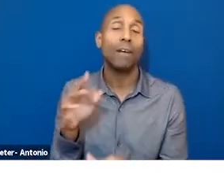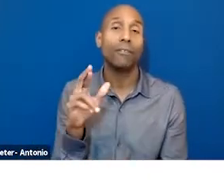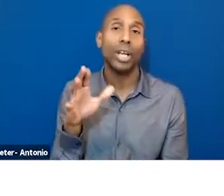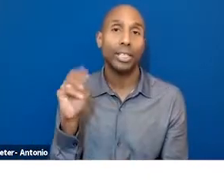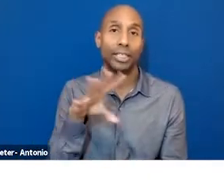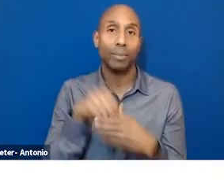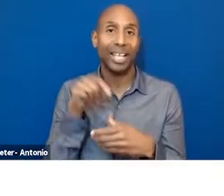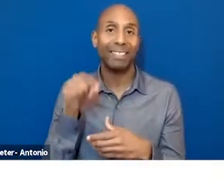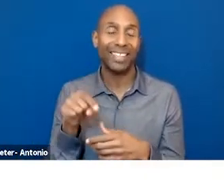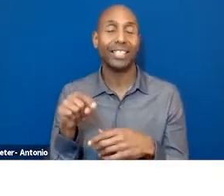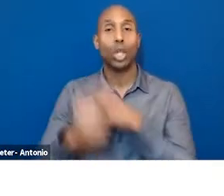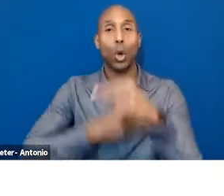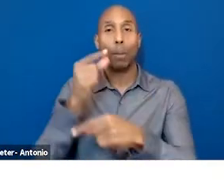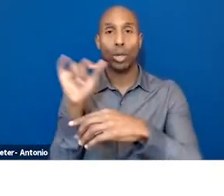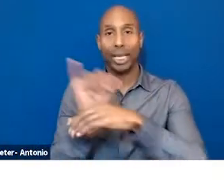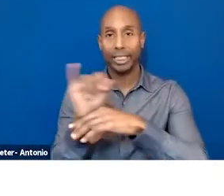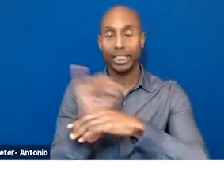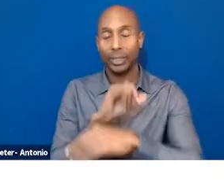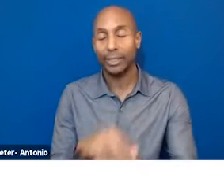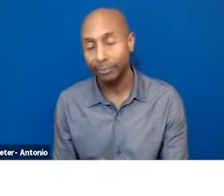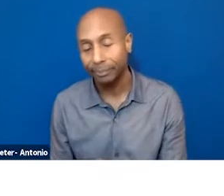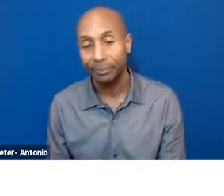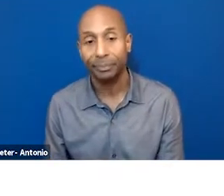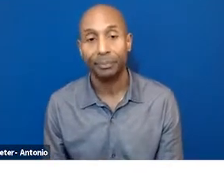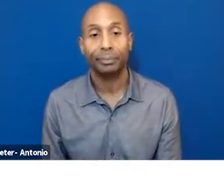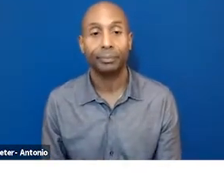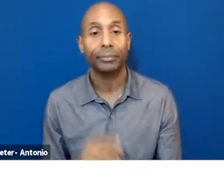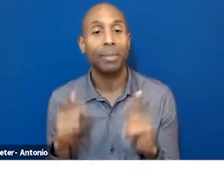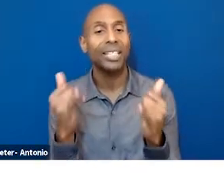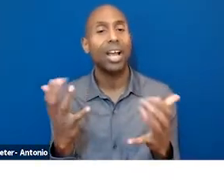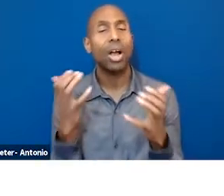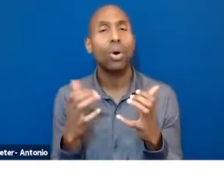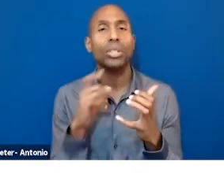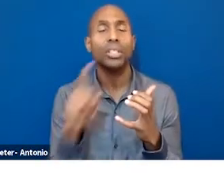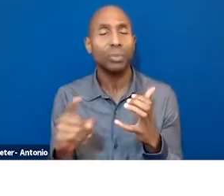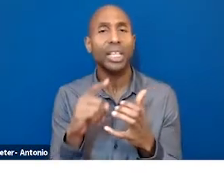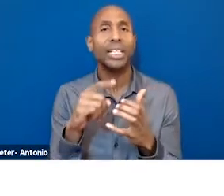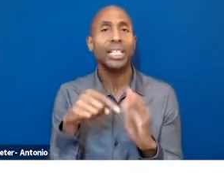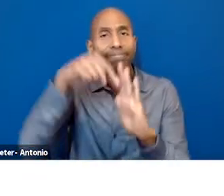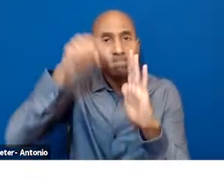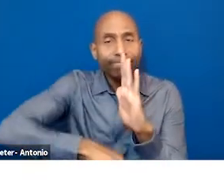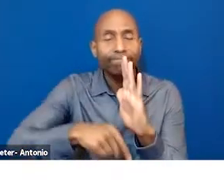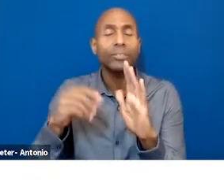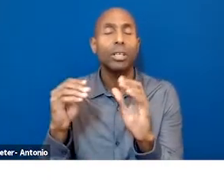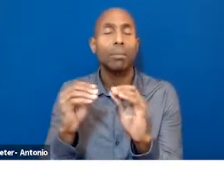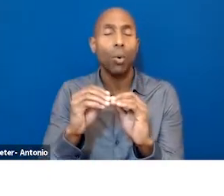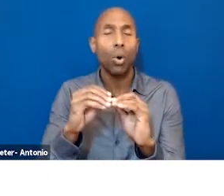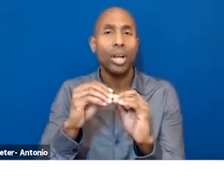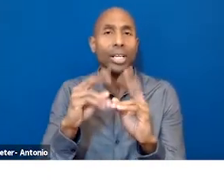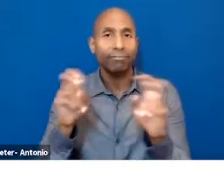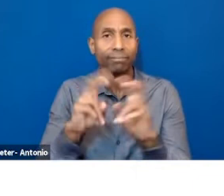But in the time that I have left, I want to take a closer look at the contracts between international brands and garment